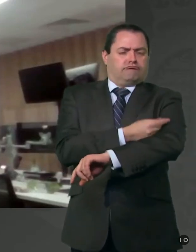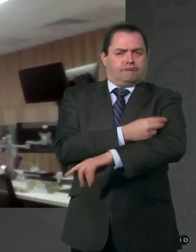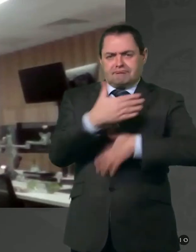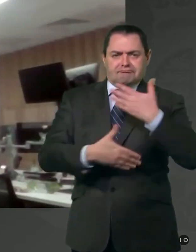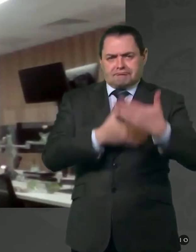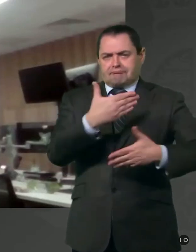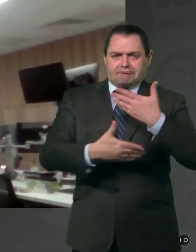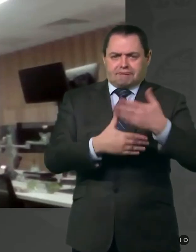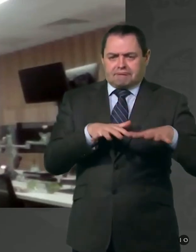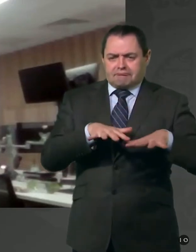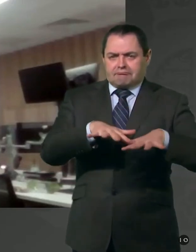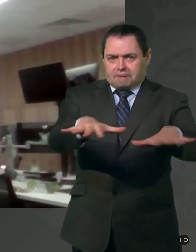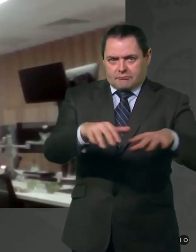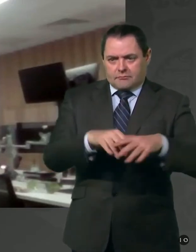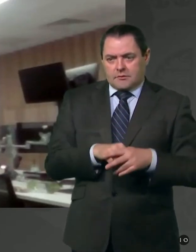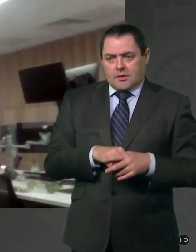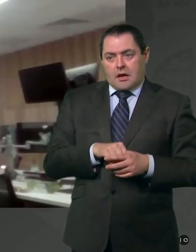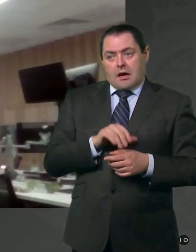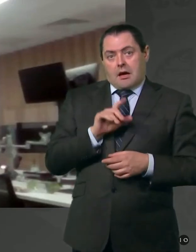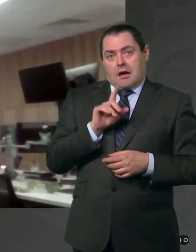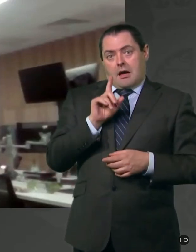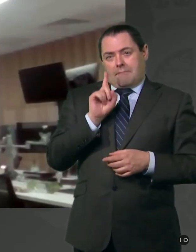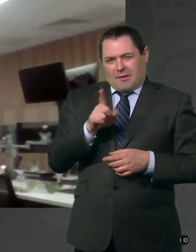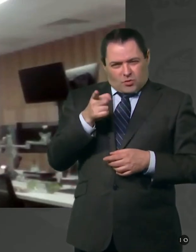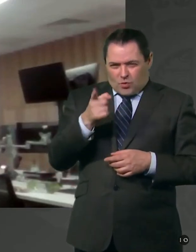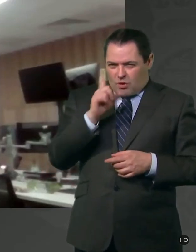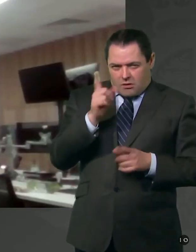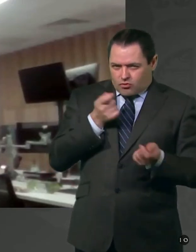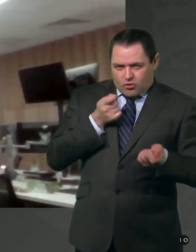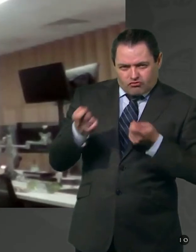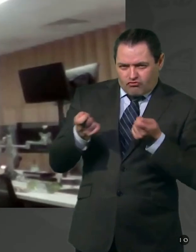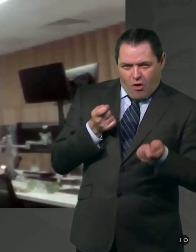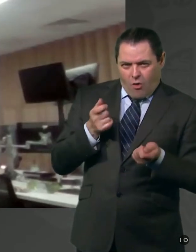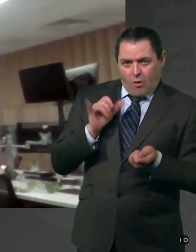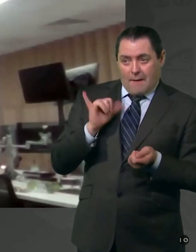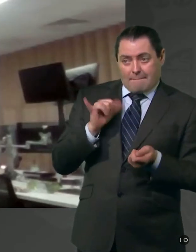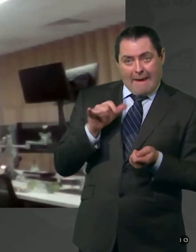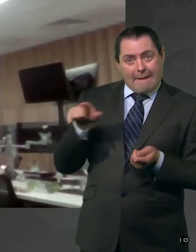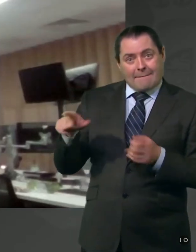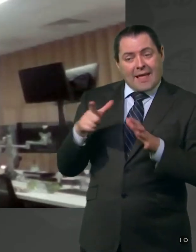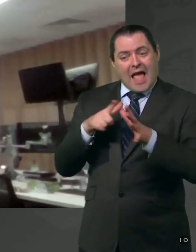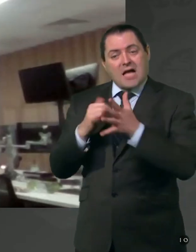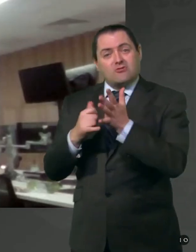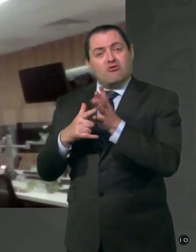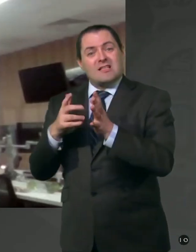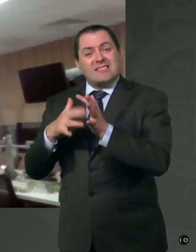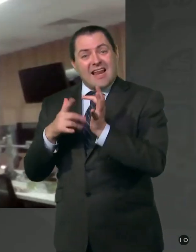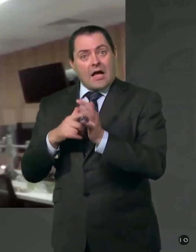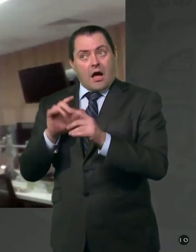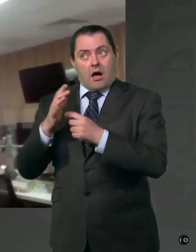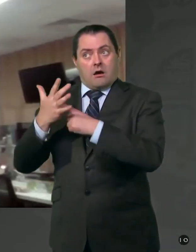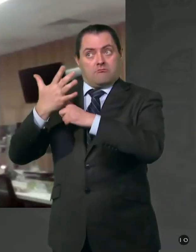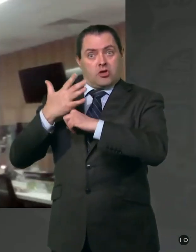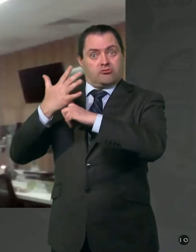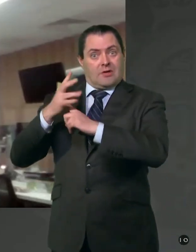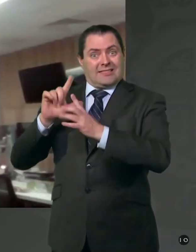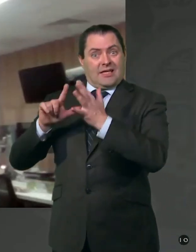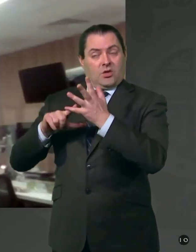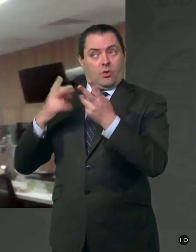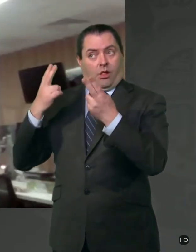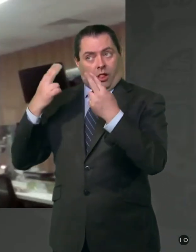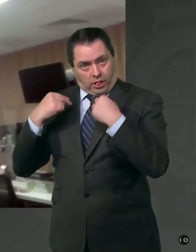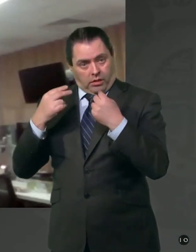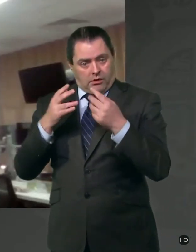EU's demand to divert supplies to Europe. And one for the scientists, if I may,